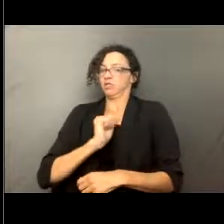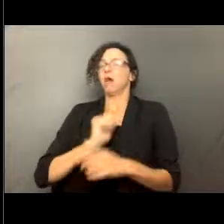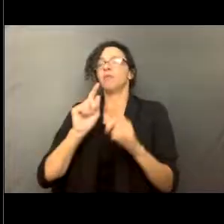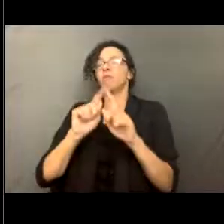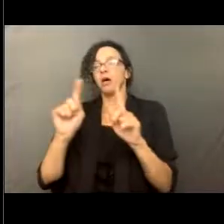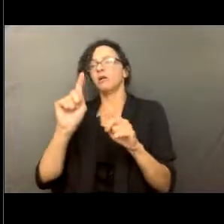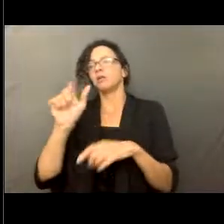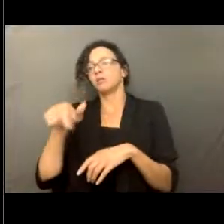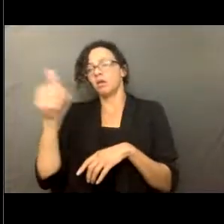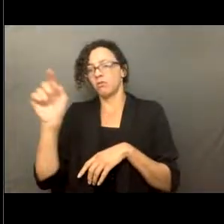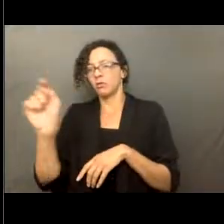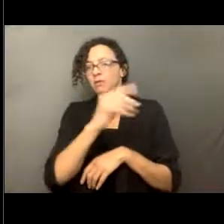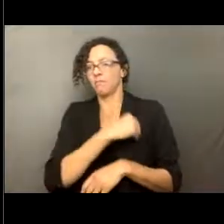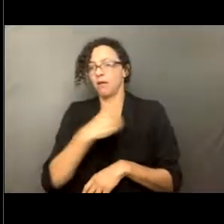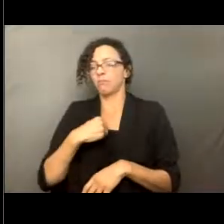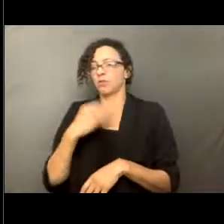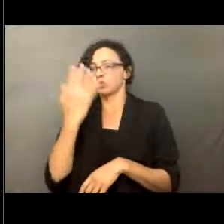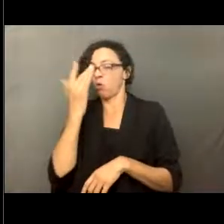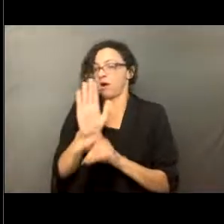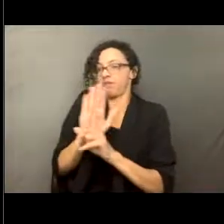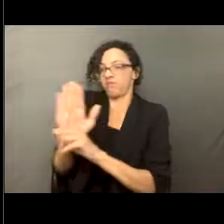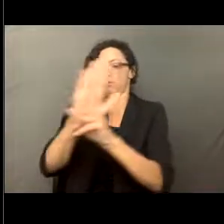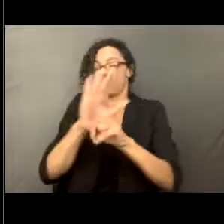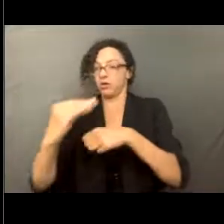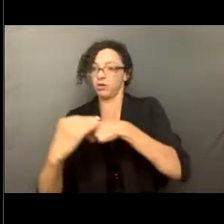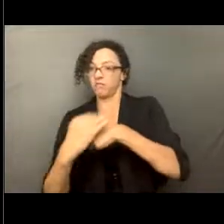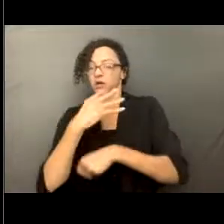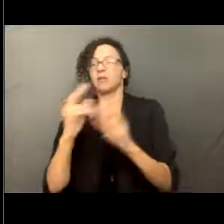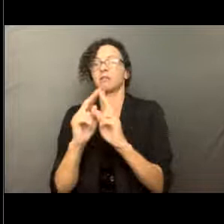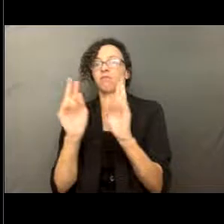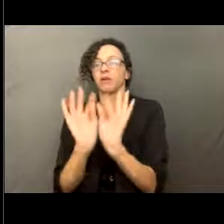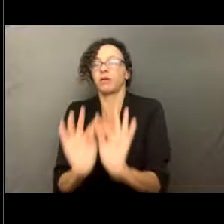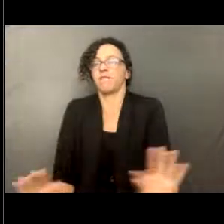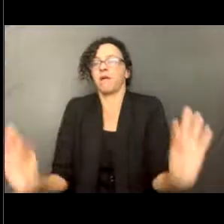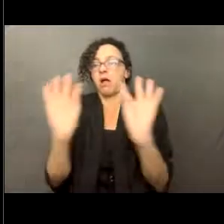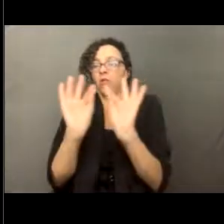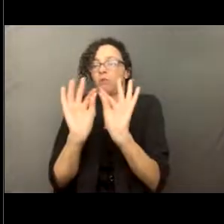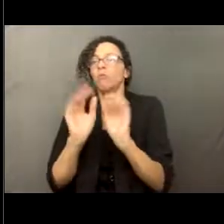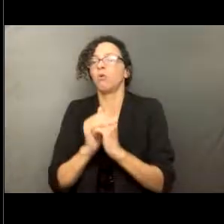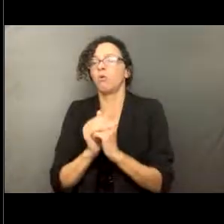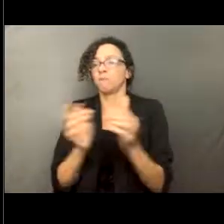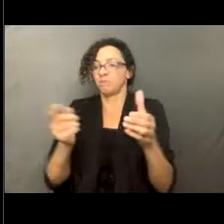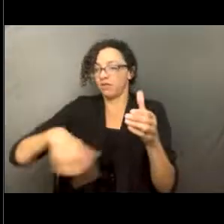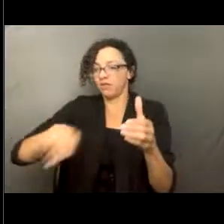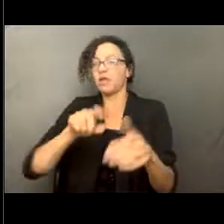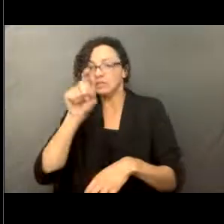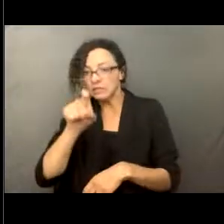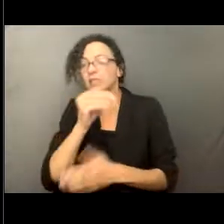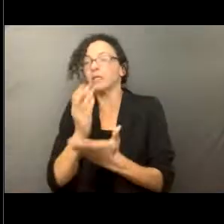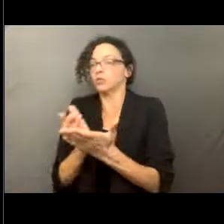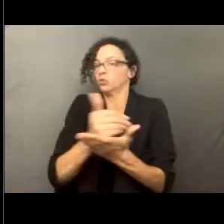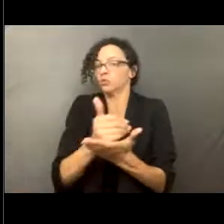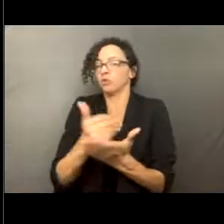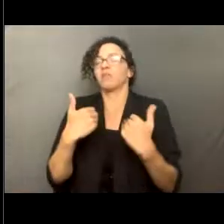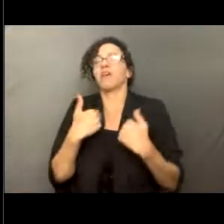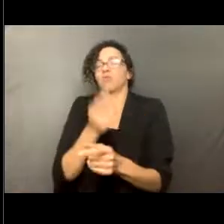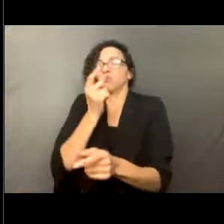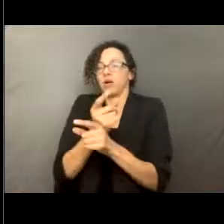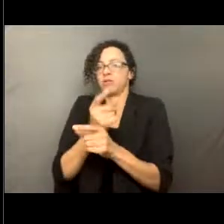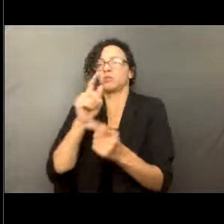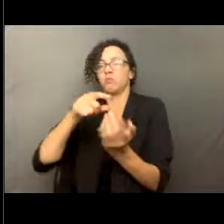these committee members, is very valuable. And they need and they deserve and they have a right to be compensated for it. But that